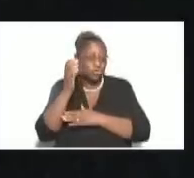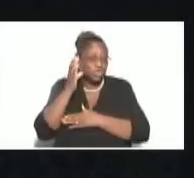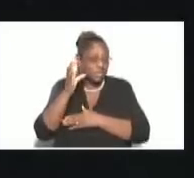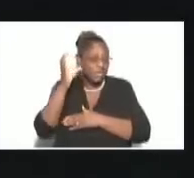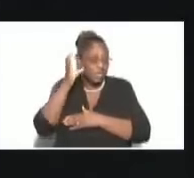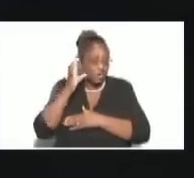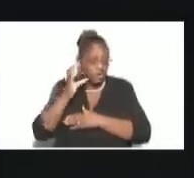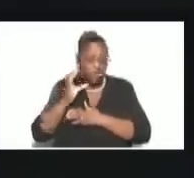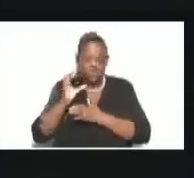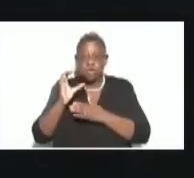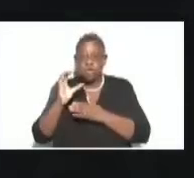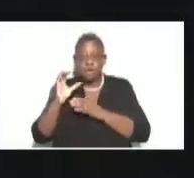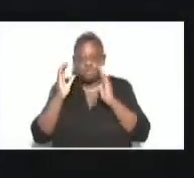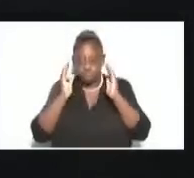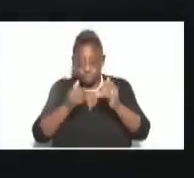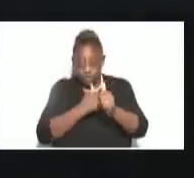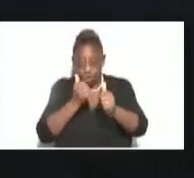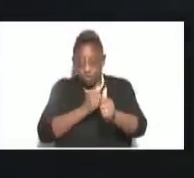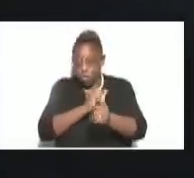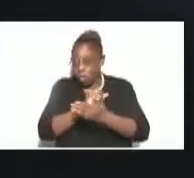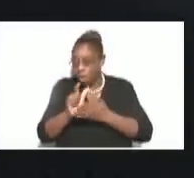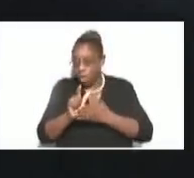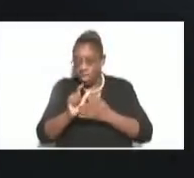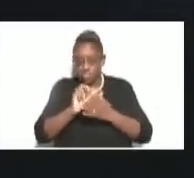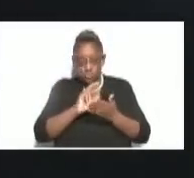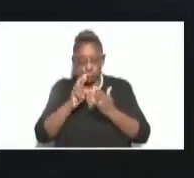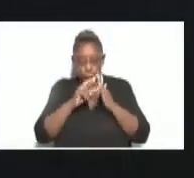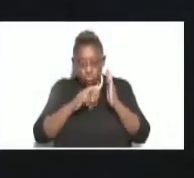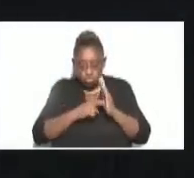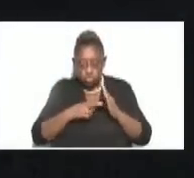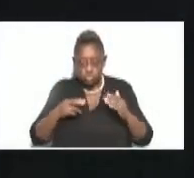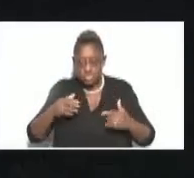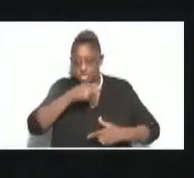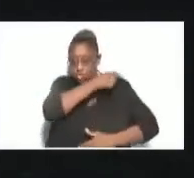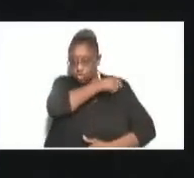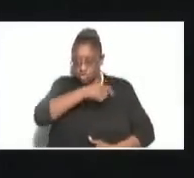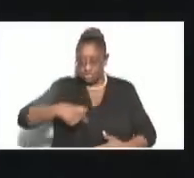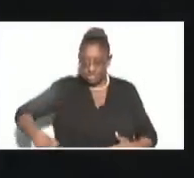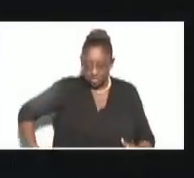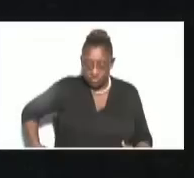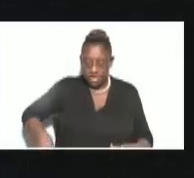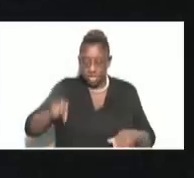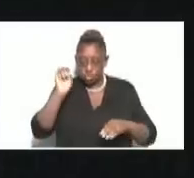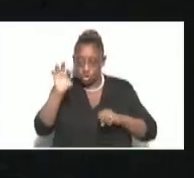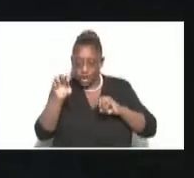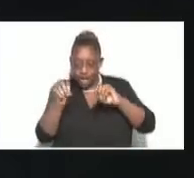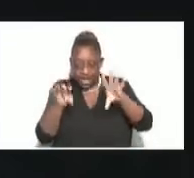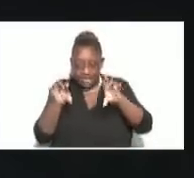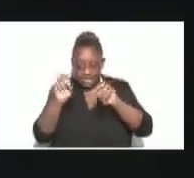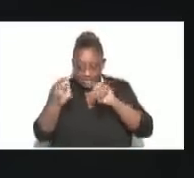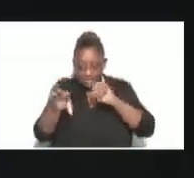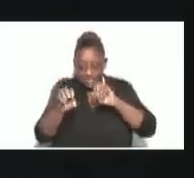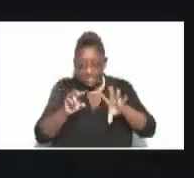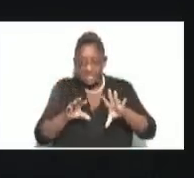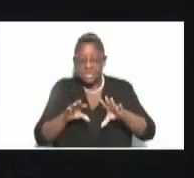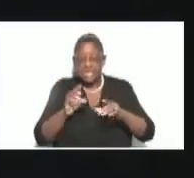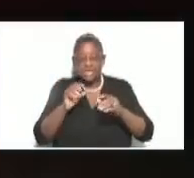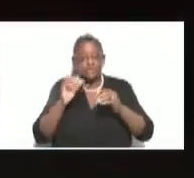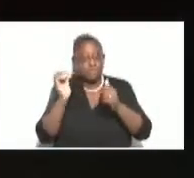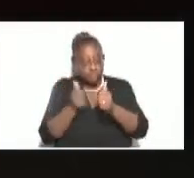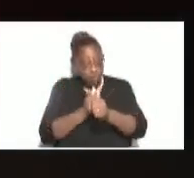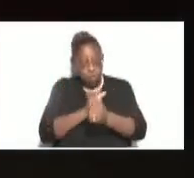all the rules. That is, that you have on your seat belts, you have on your headlights, that you obey all the traffic